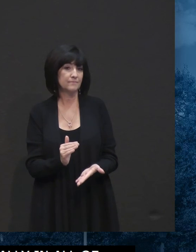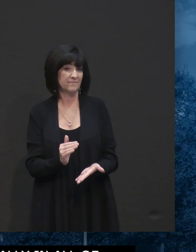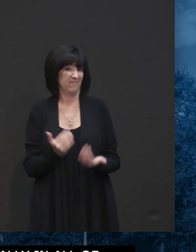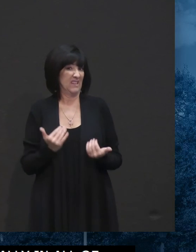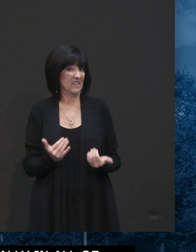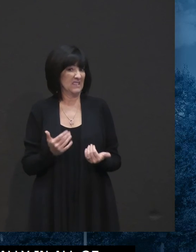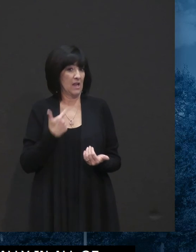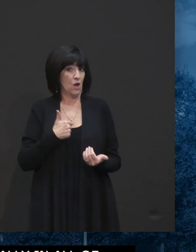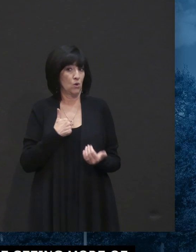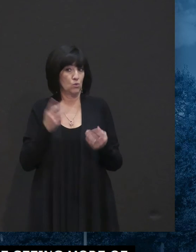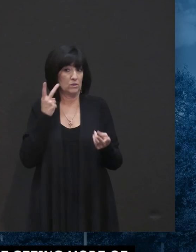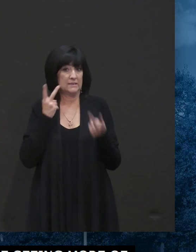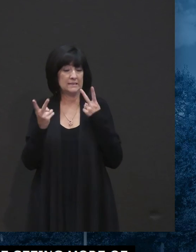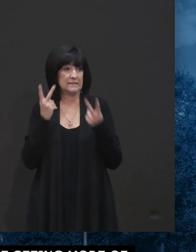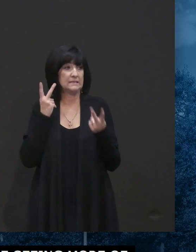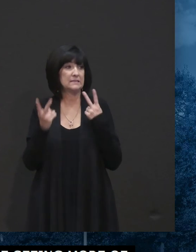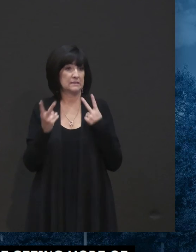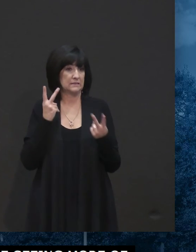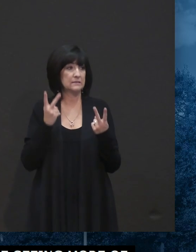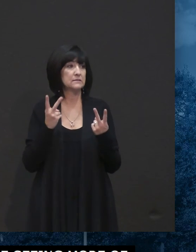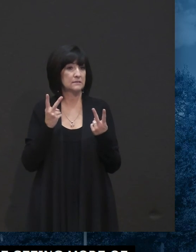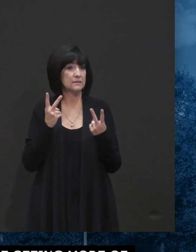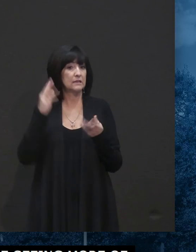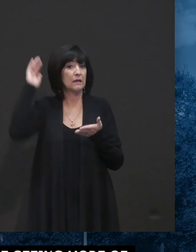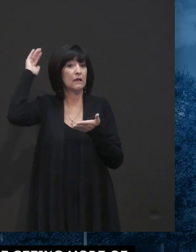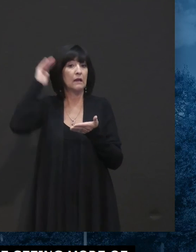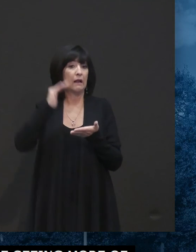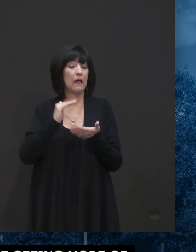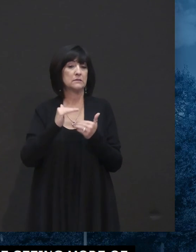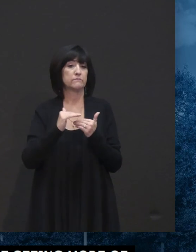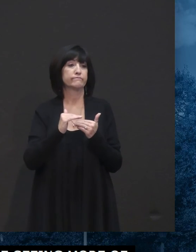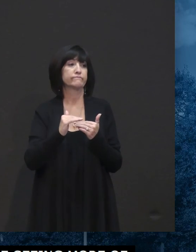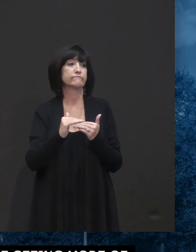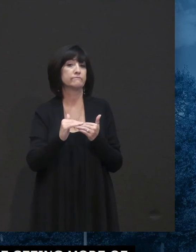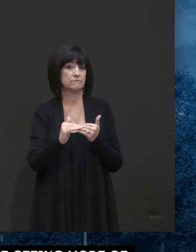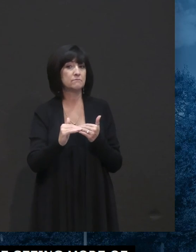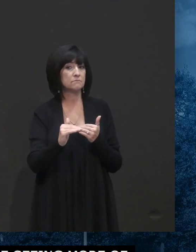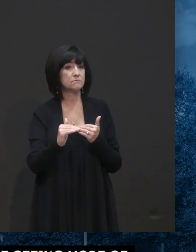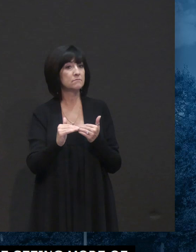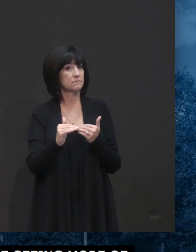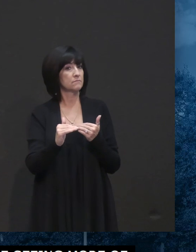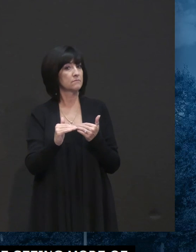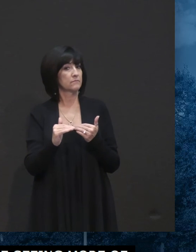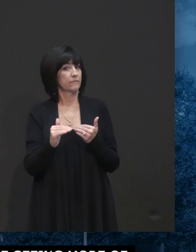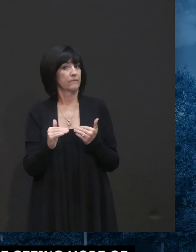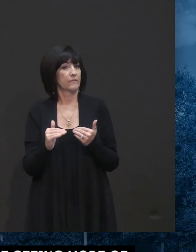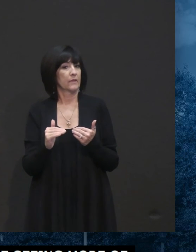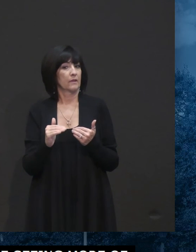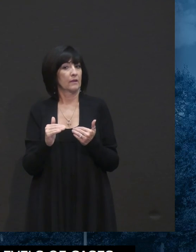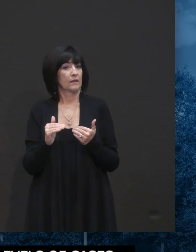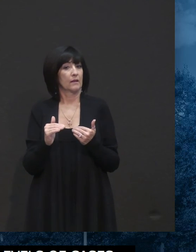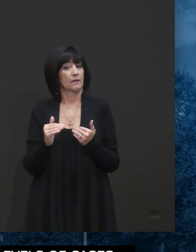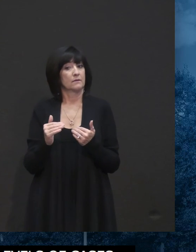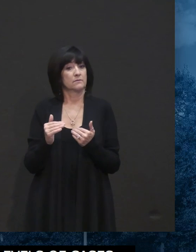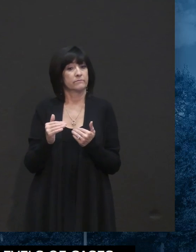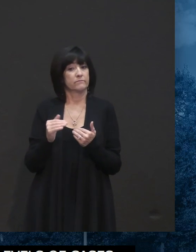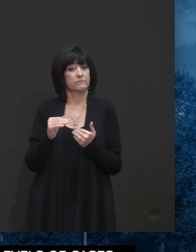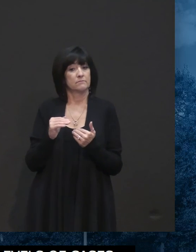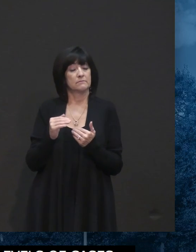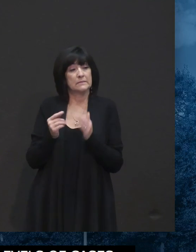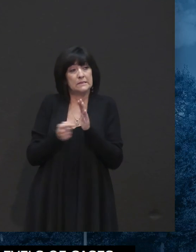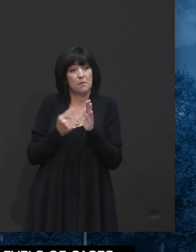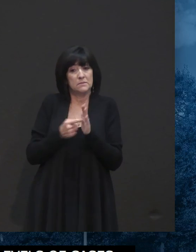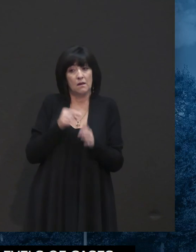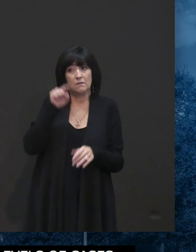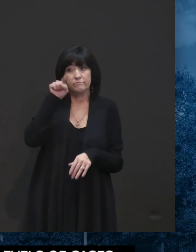flattening out of the cases. We've had higher levels of cases than what we want it to be. We want to